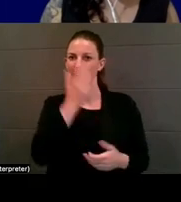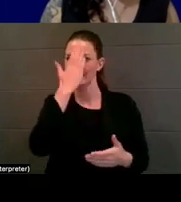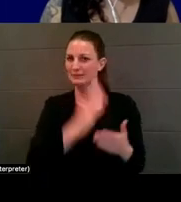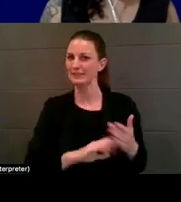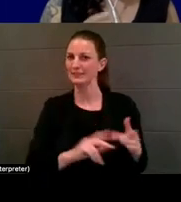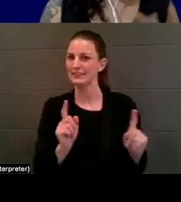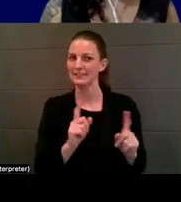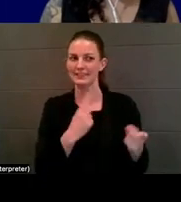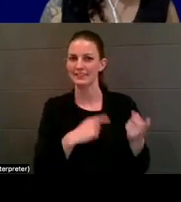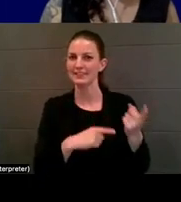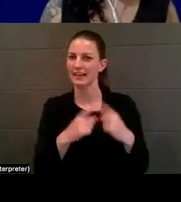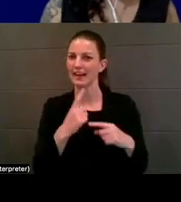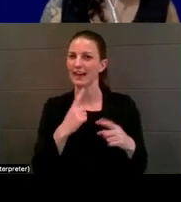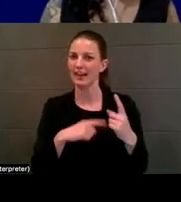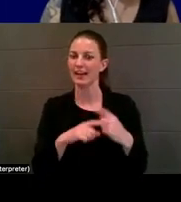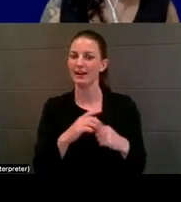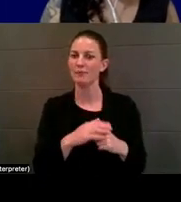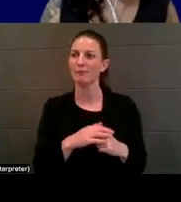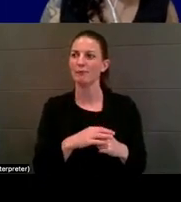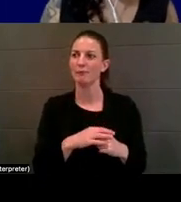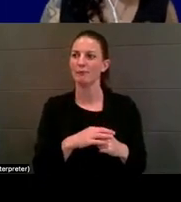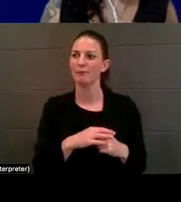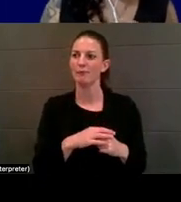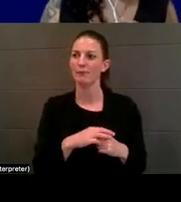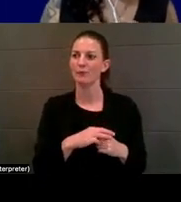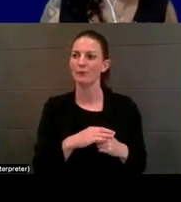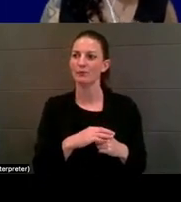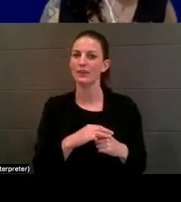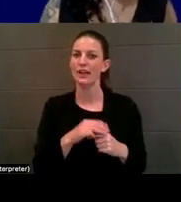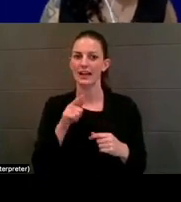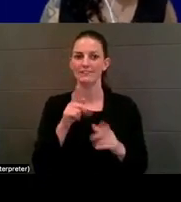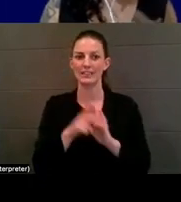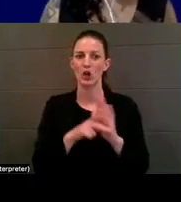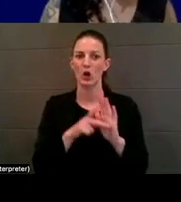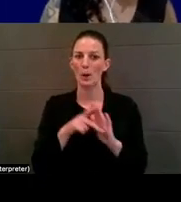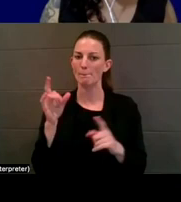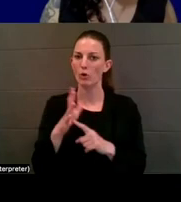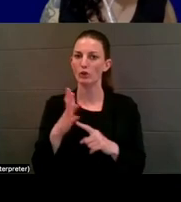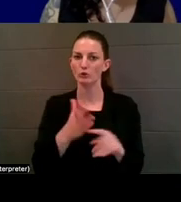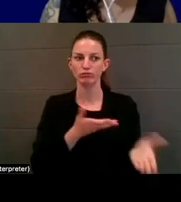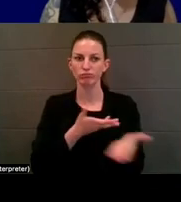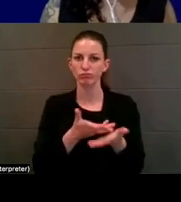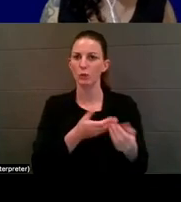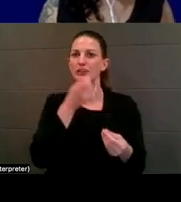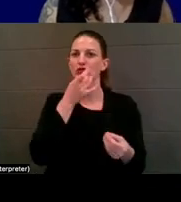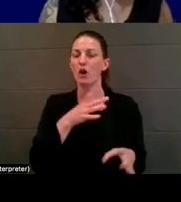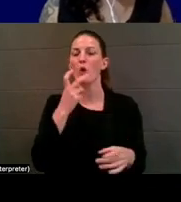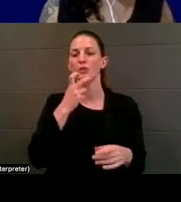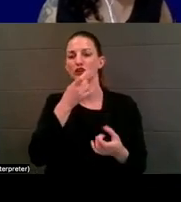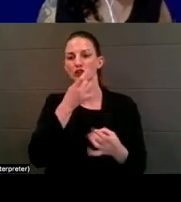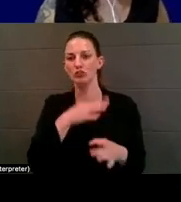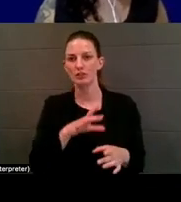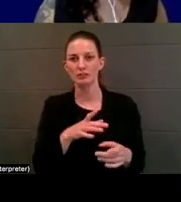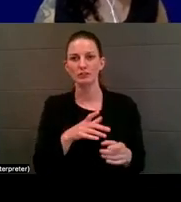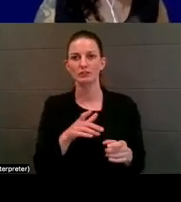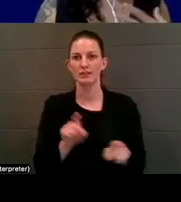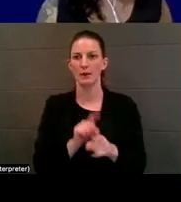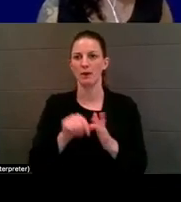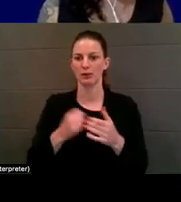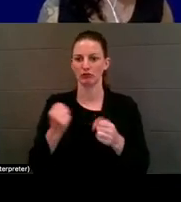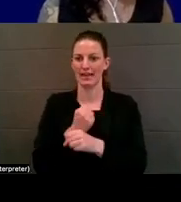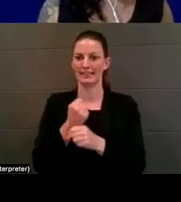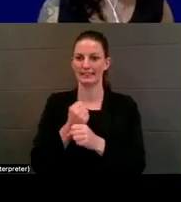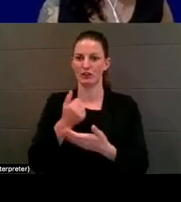and this video highlights the importance of talking to children, older children, when creating routines.